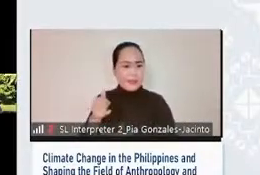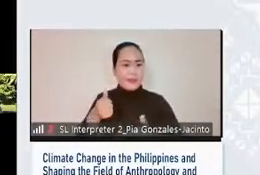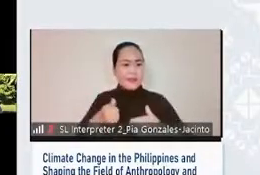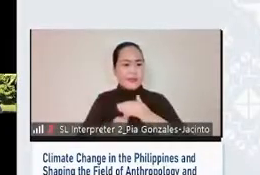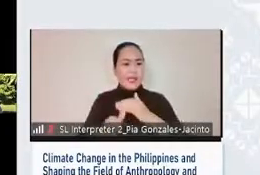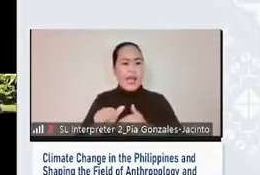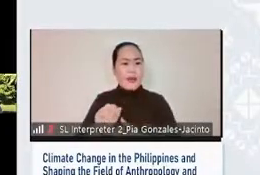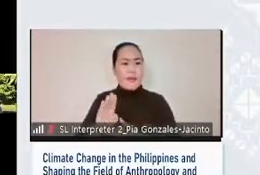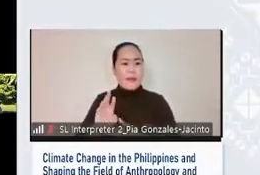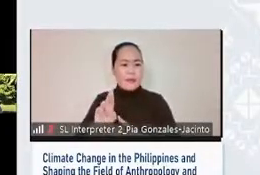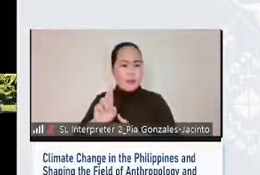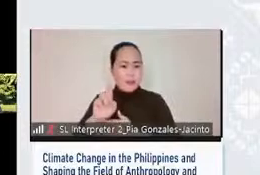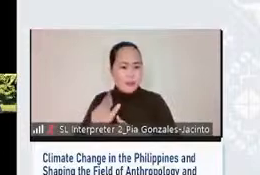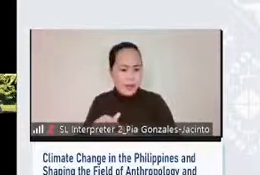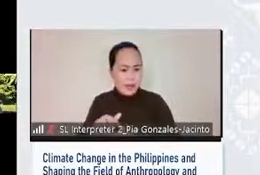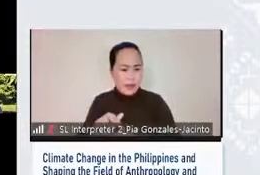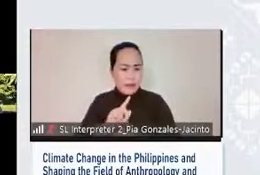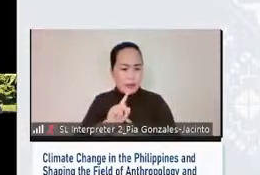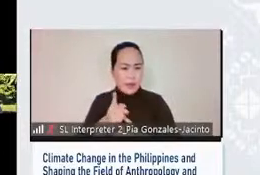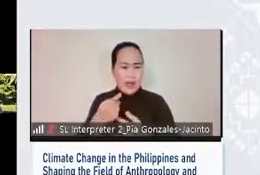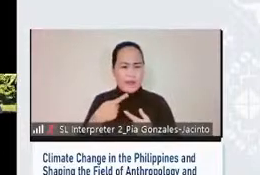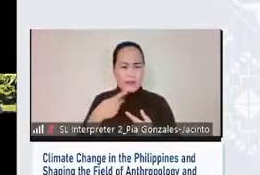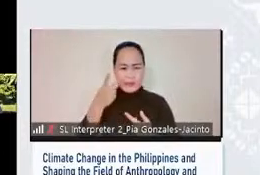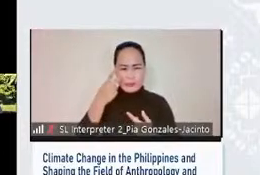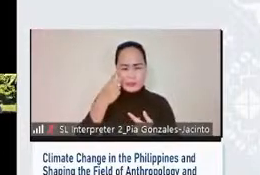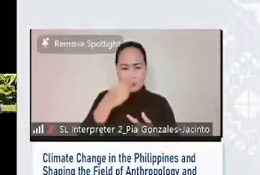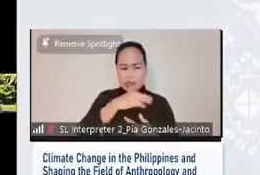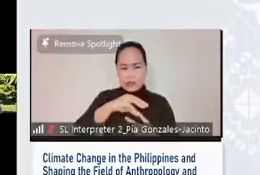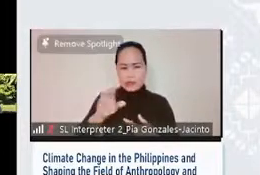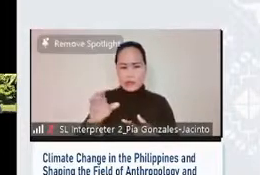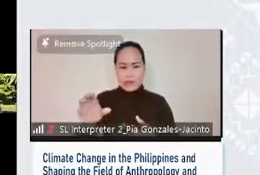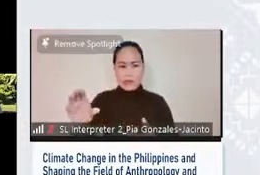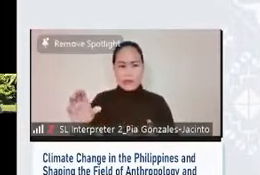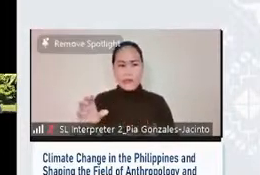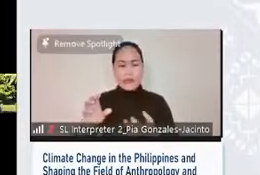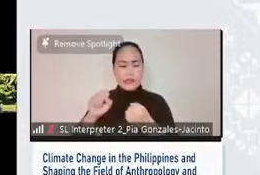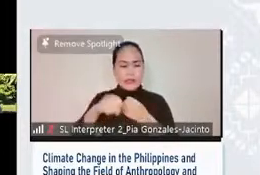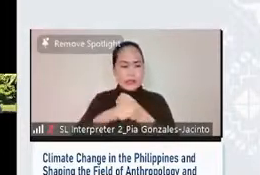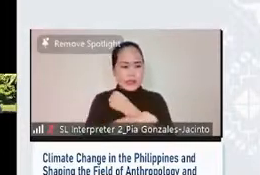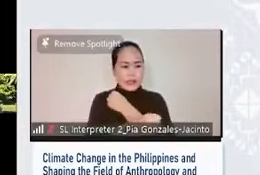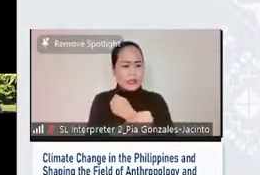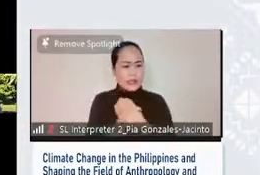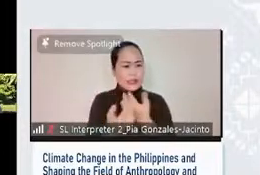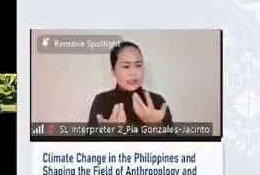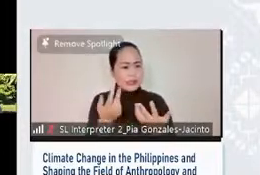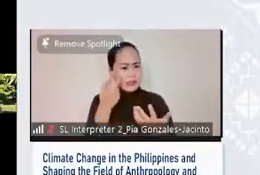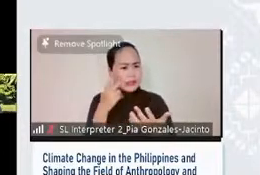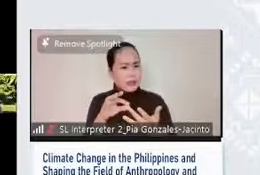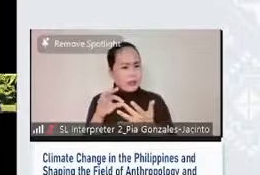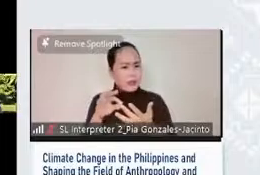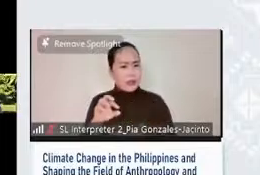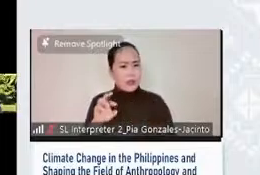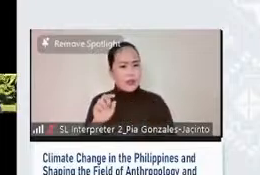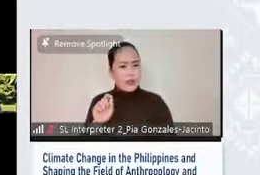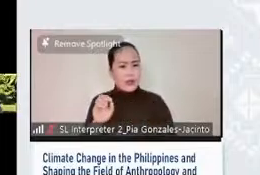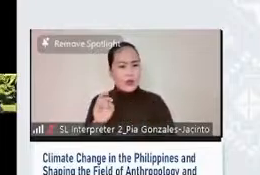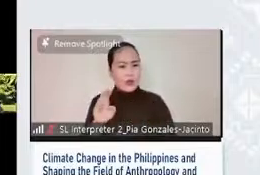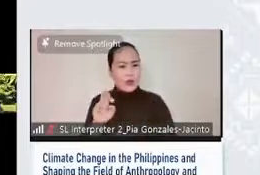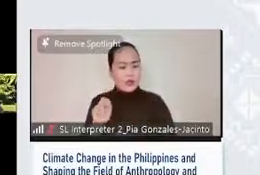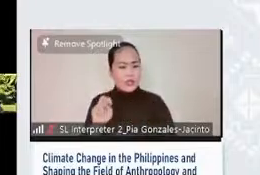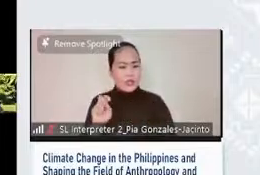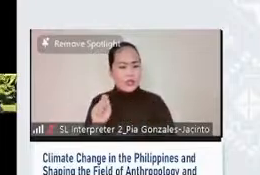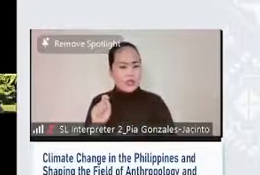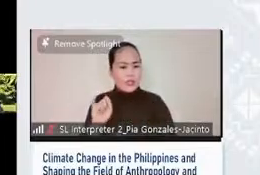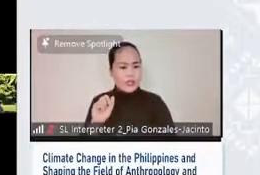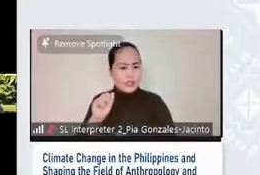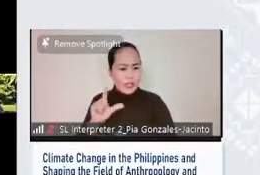They threaded through the course of the floodplain to the sea. At least one of these, if torrential rains in the Cordillera flooded the lower